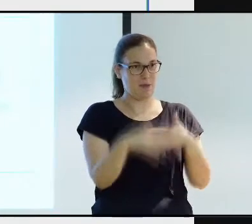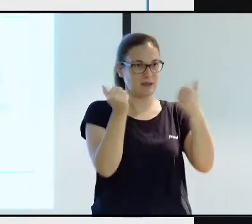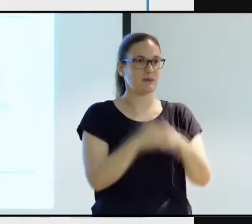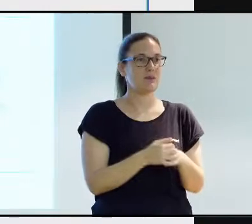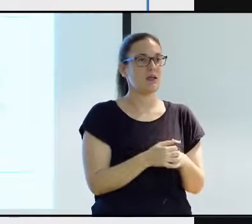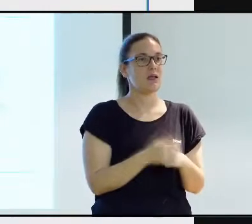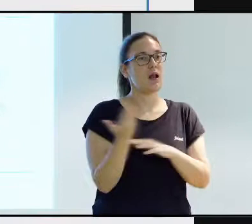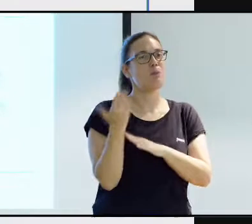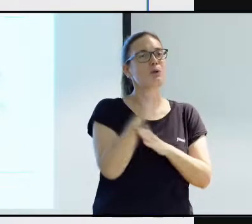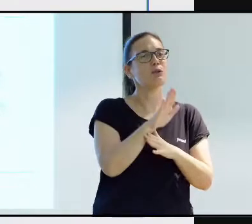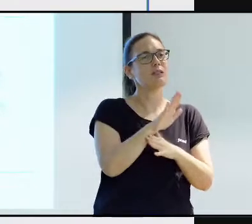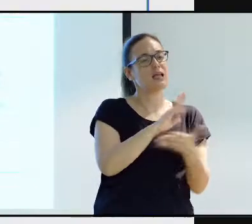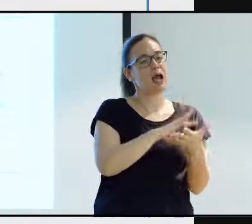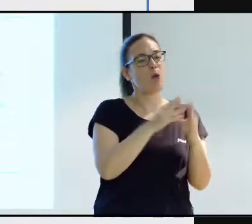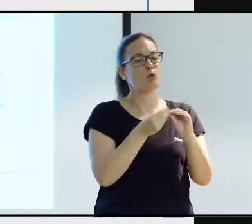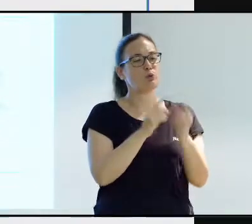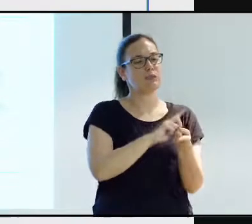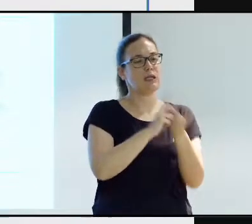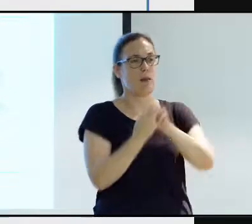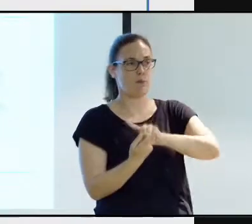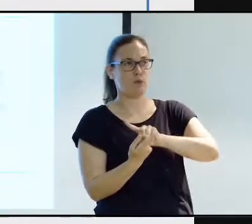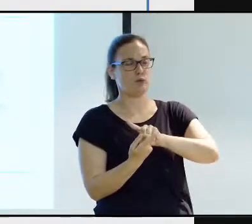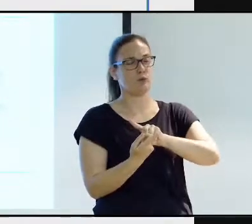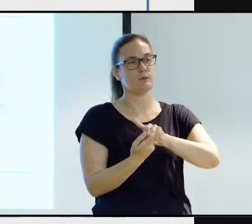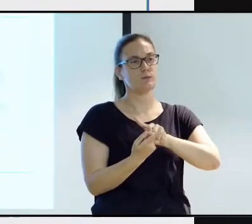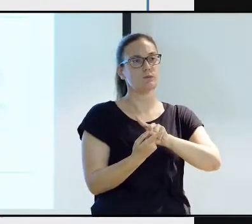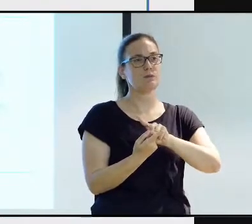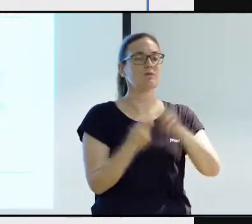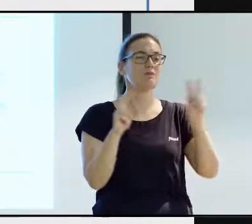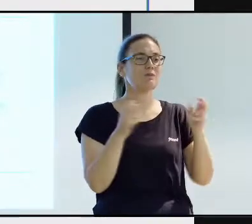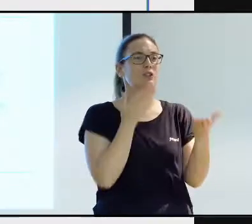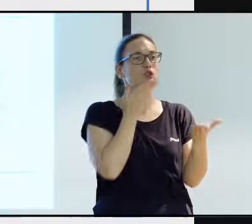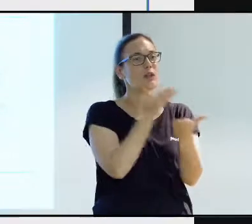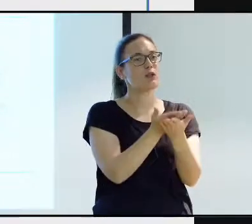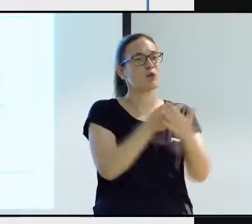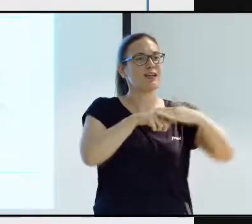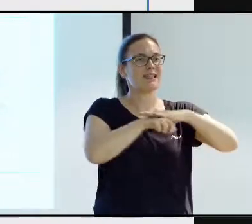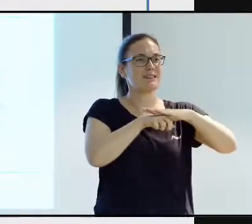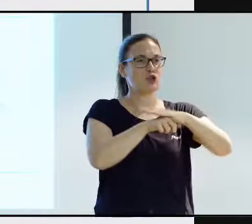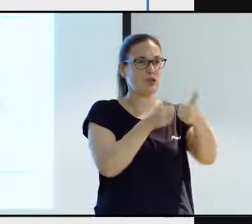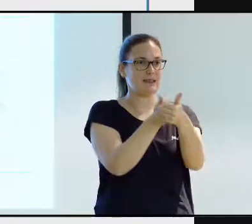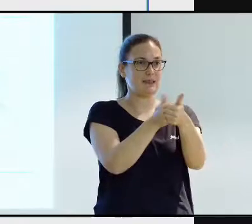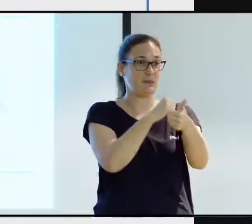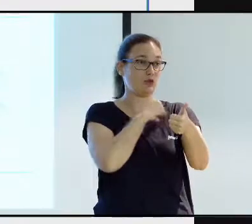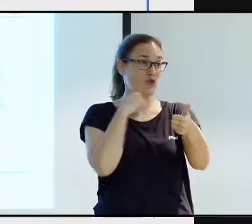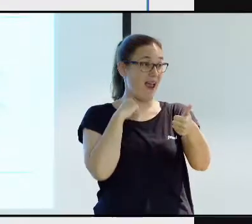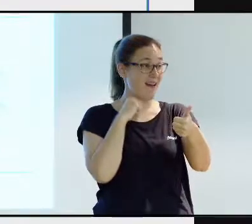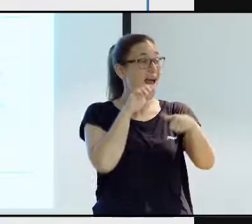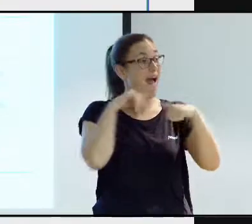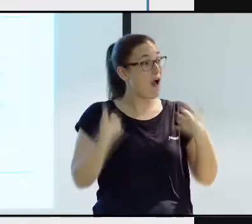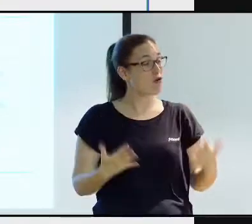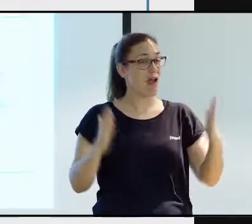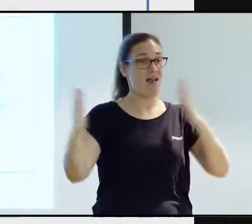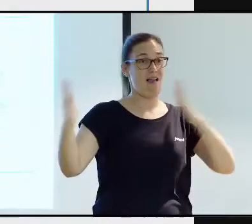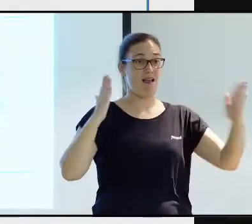things again. When we talk about adjustments and changes in terms of the personal assistance, when we talk about managing